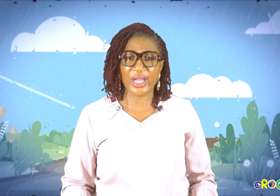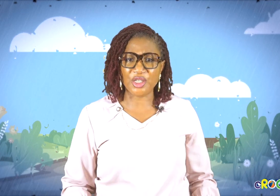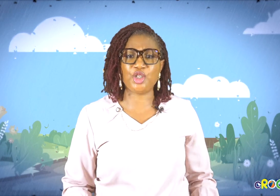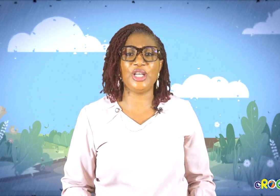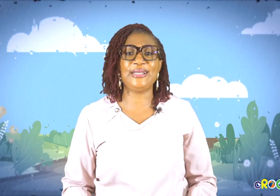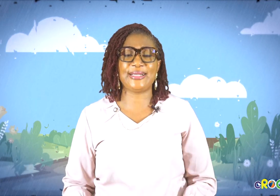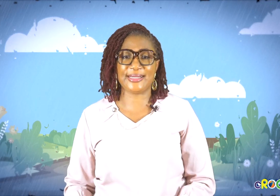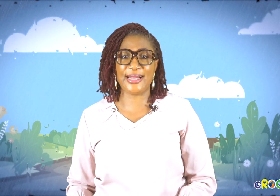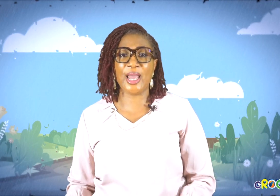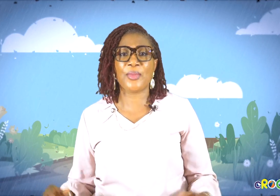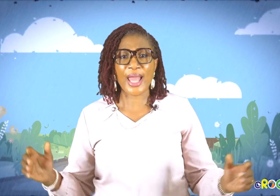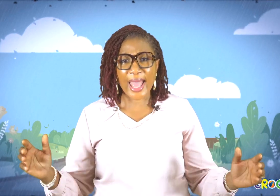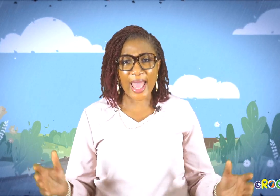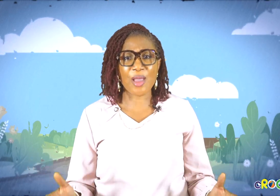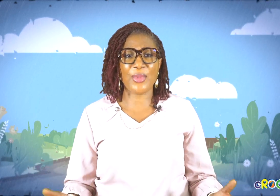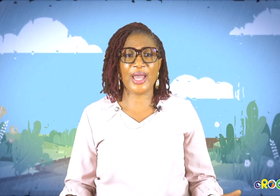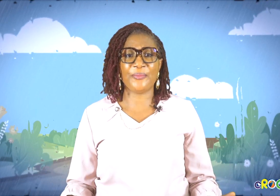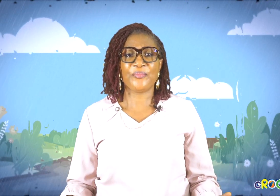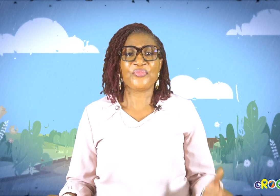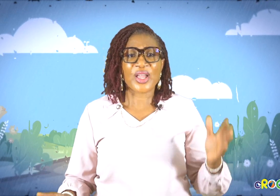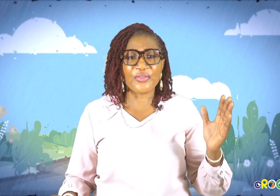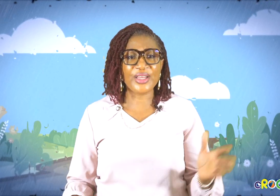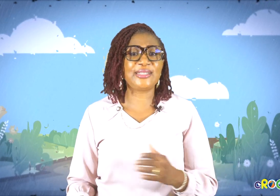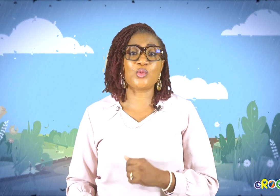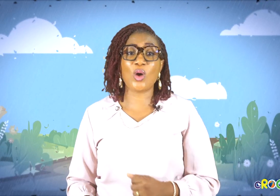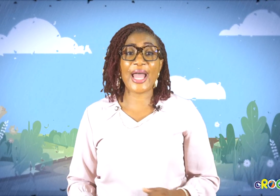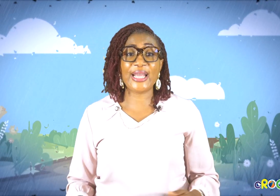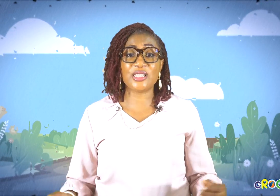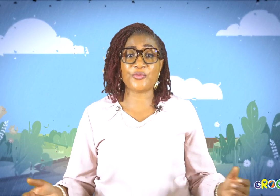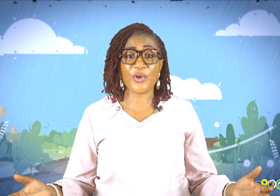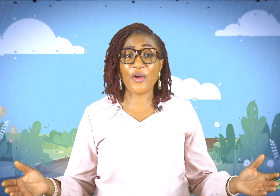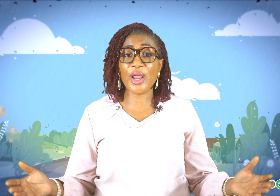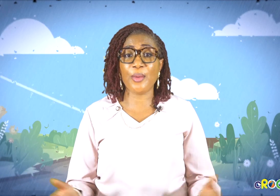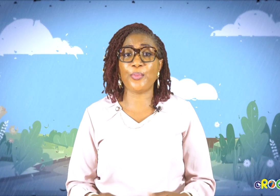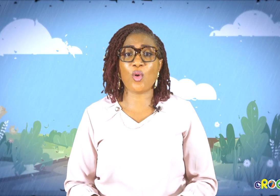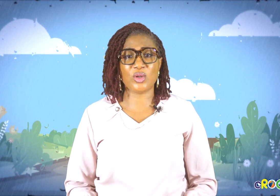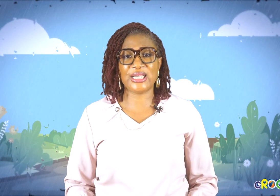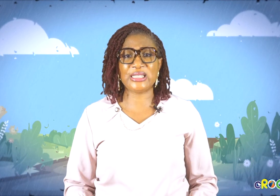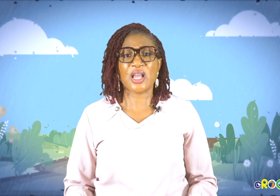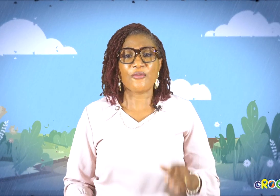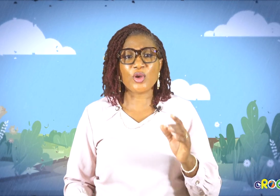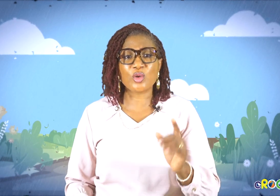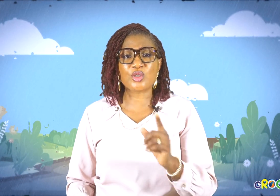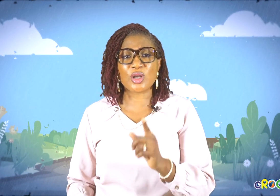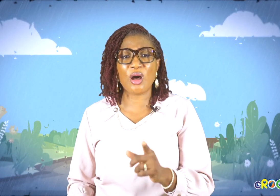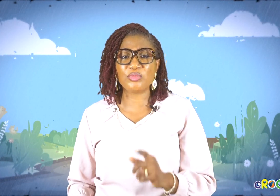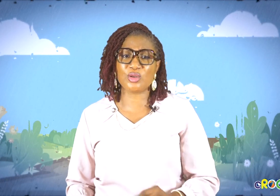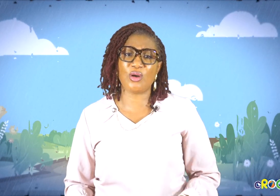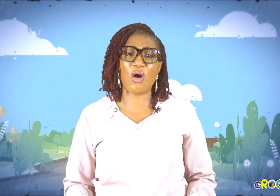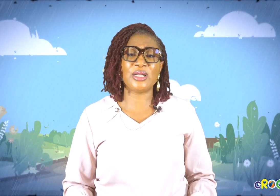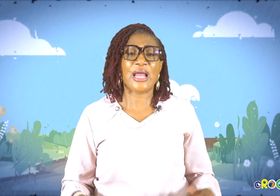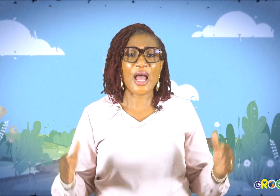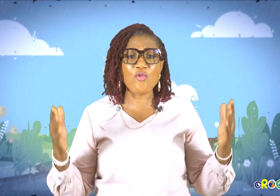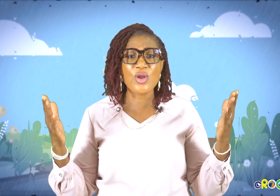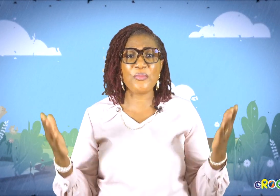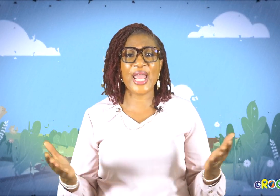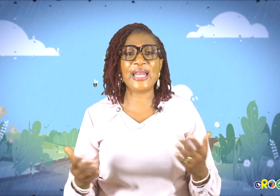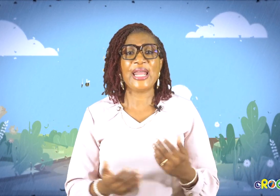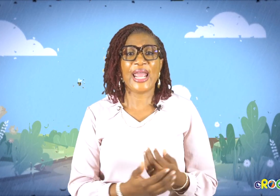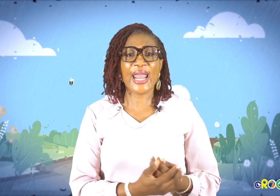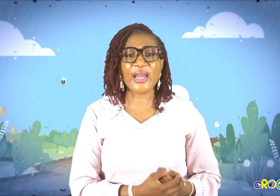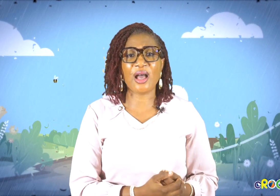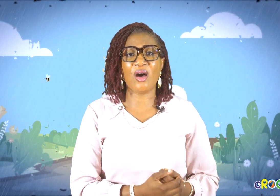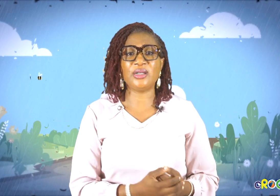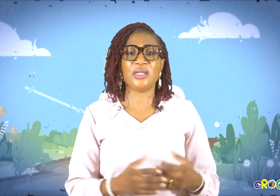you, in Jesus' name. Amen. This is why it is very important for you to come to God and